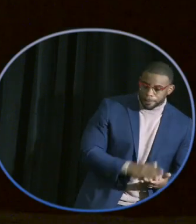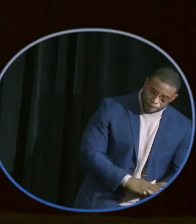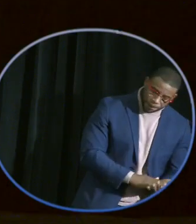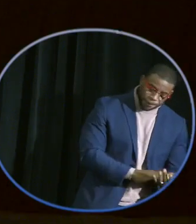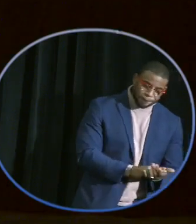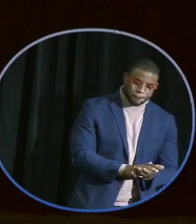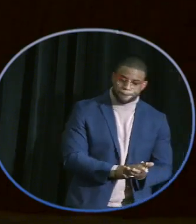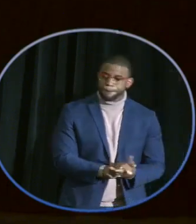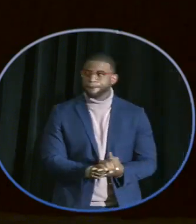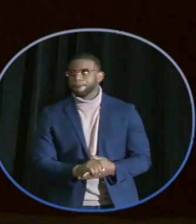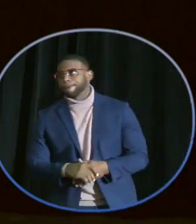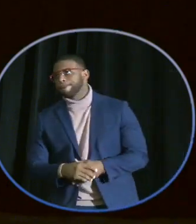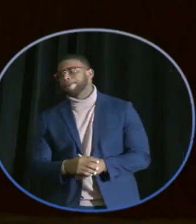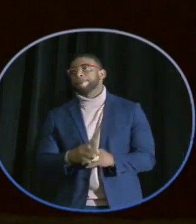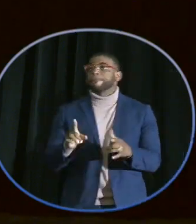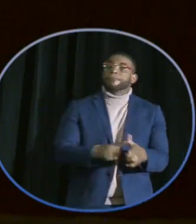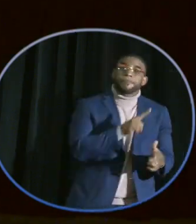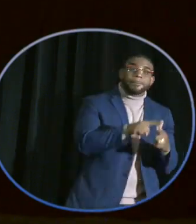vain.